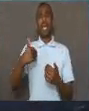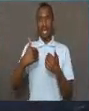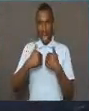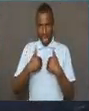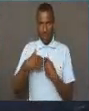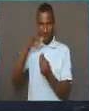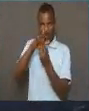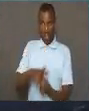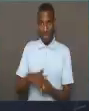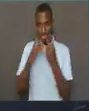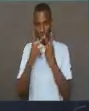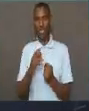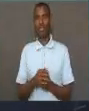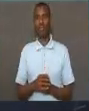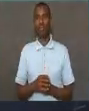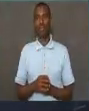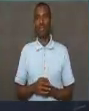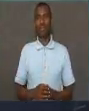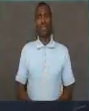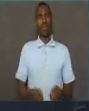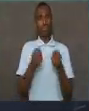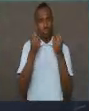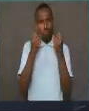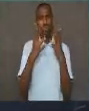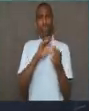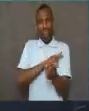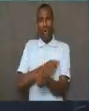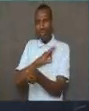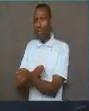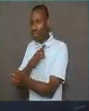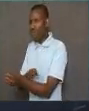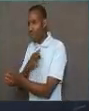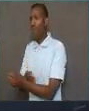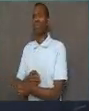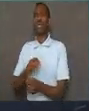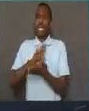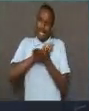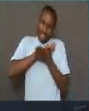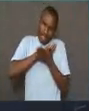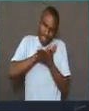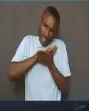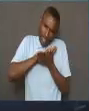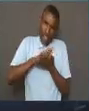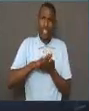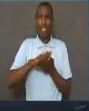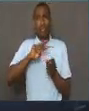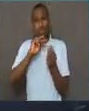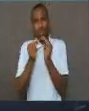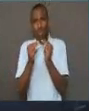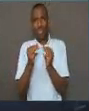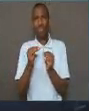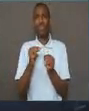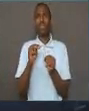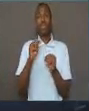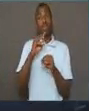A set of forces with a resultant moment but no net force